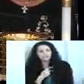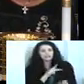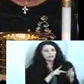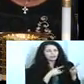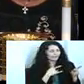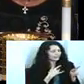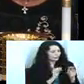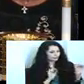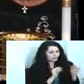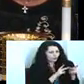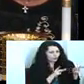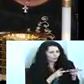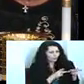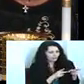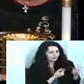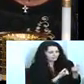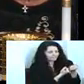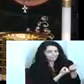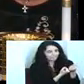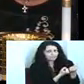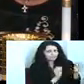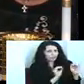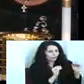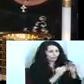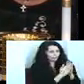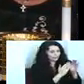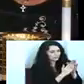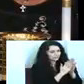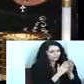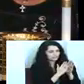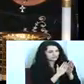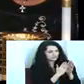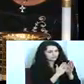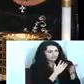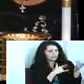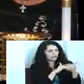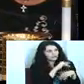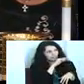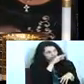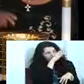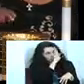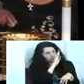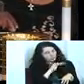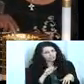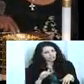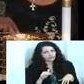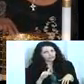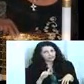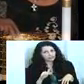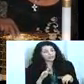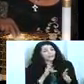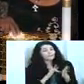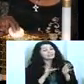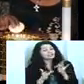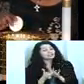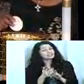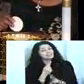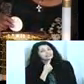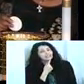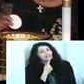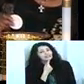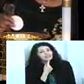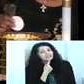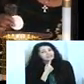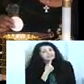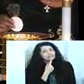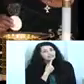place in the presence of God's children. Jesus stands there as